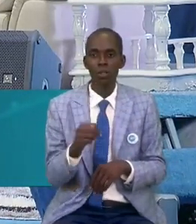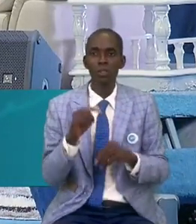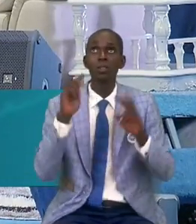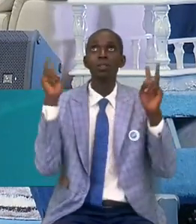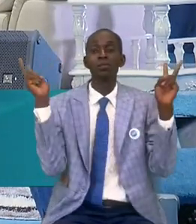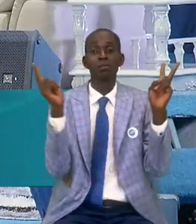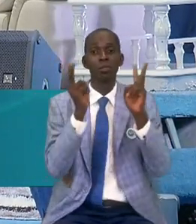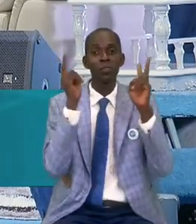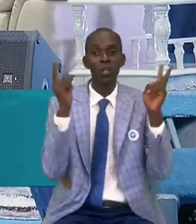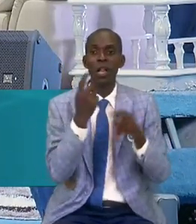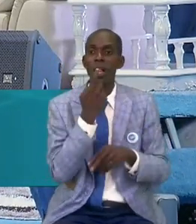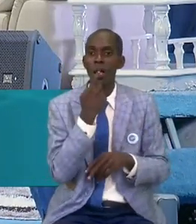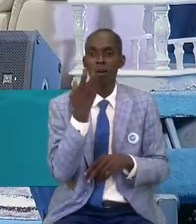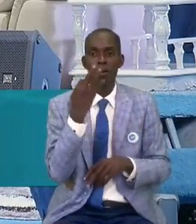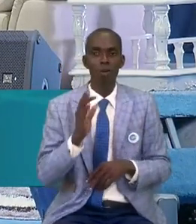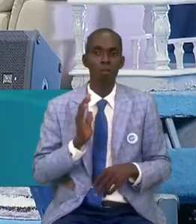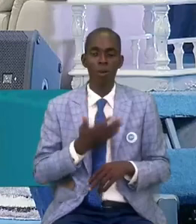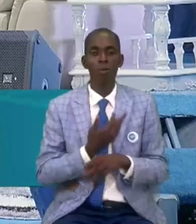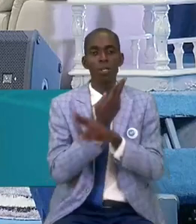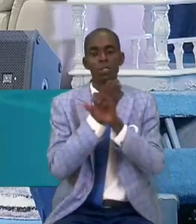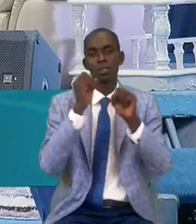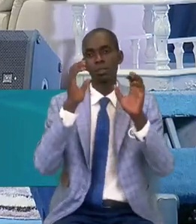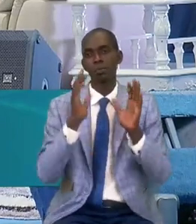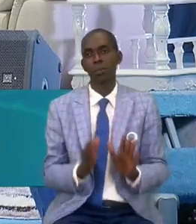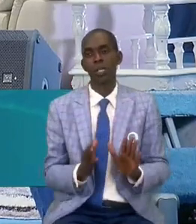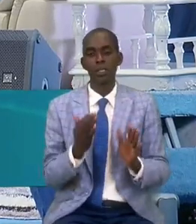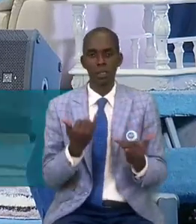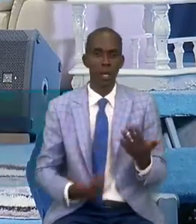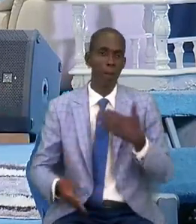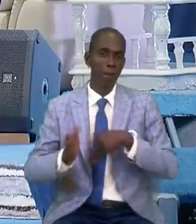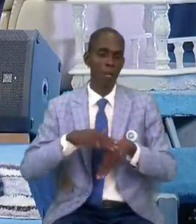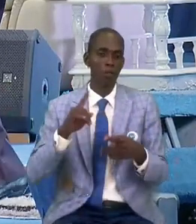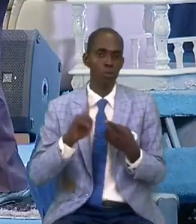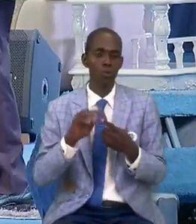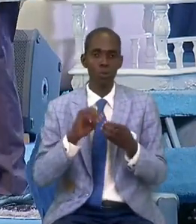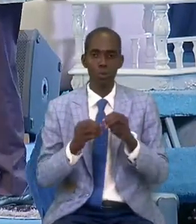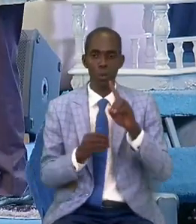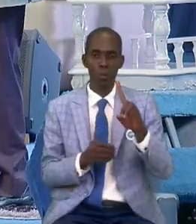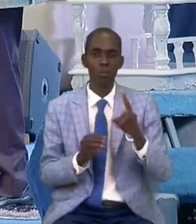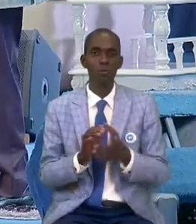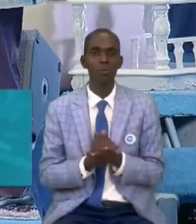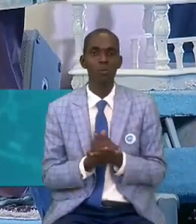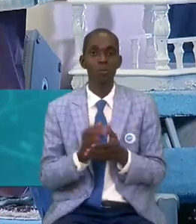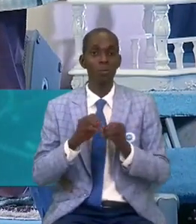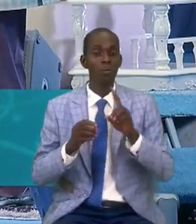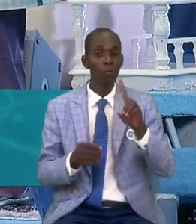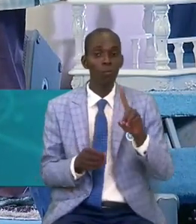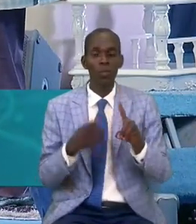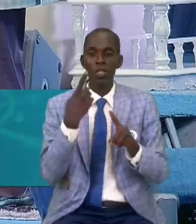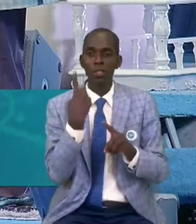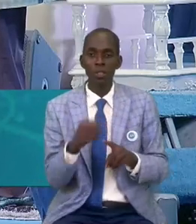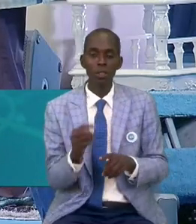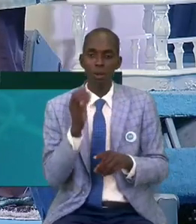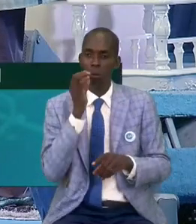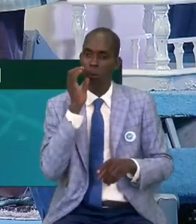at number one. Number one is talking about the woefulness of transgressing